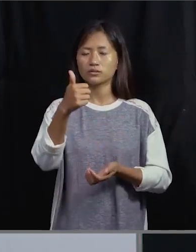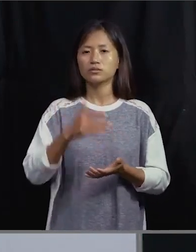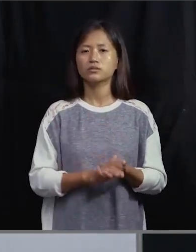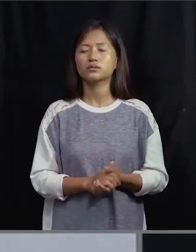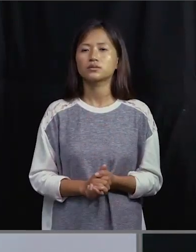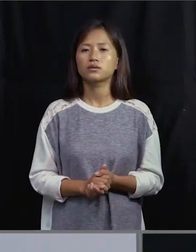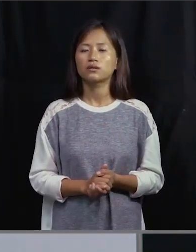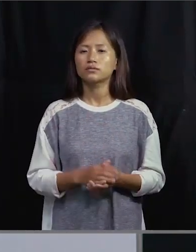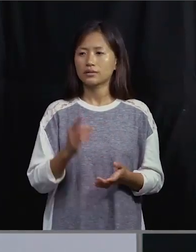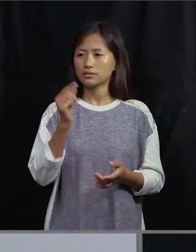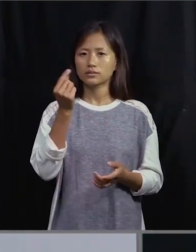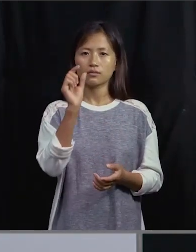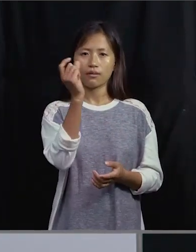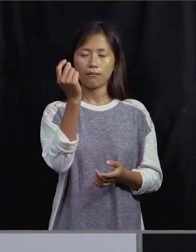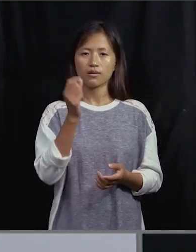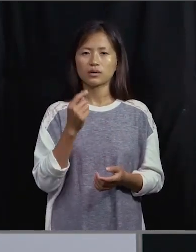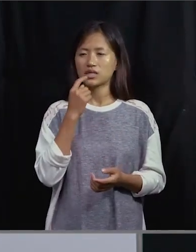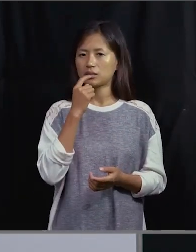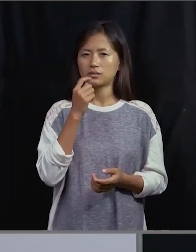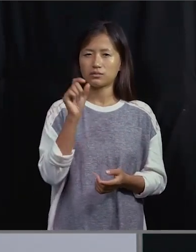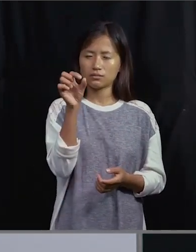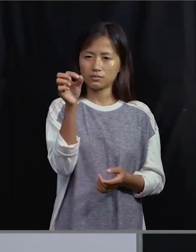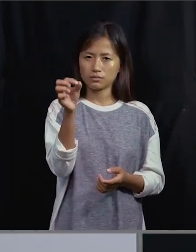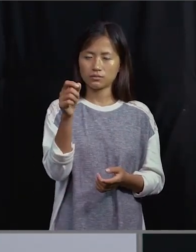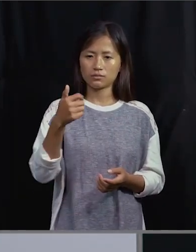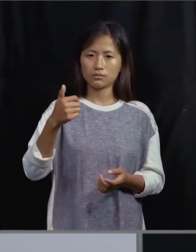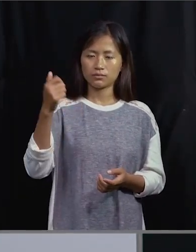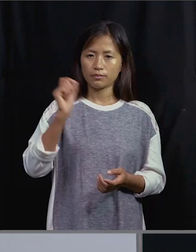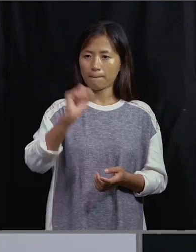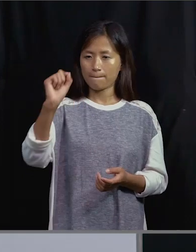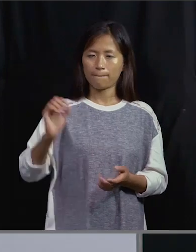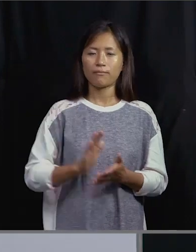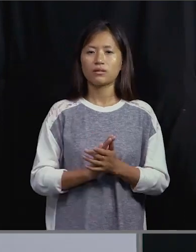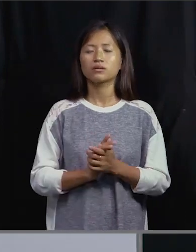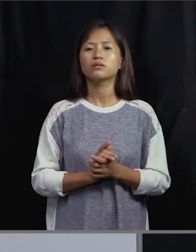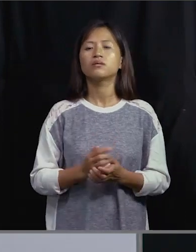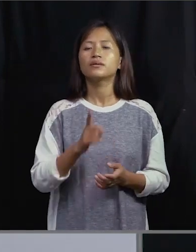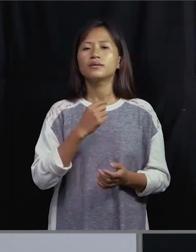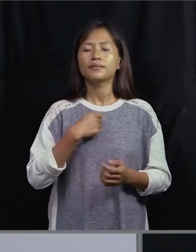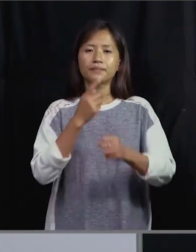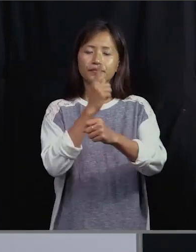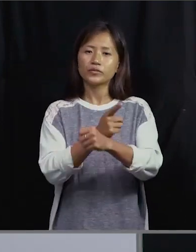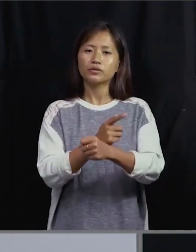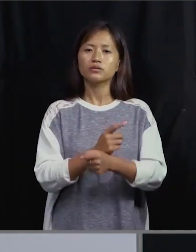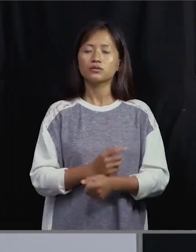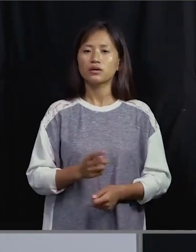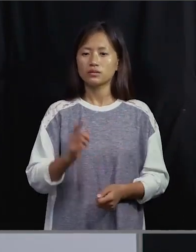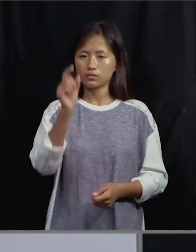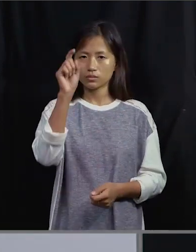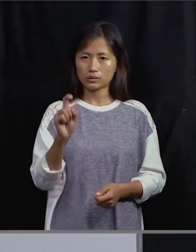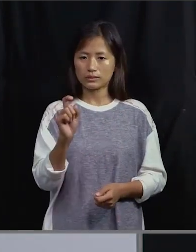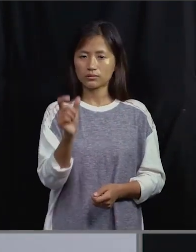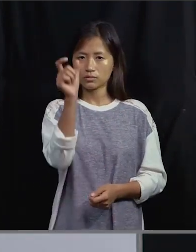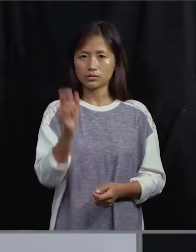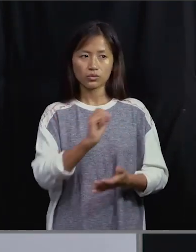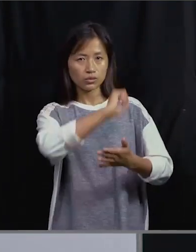this marker, it might be a normal good for me because I'm a teacher and I need this on